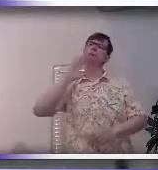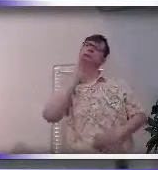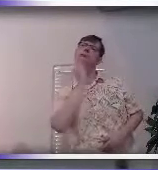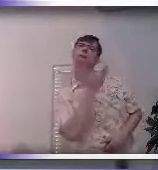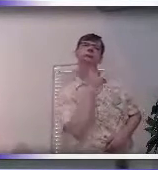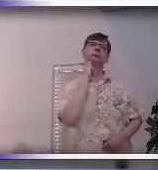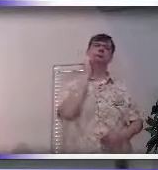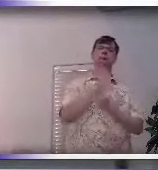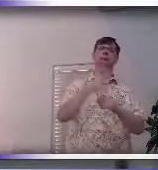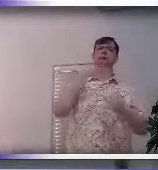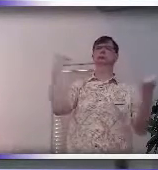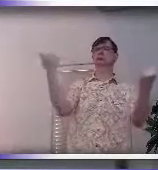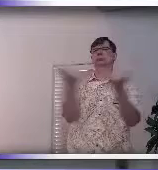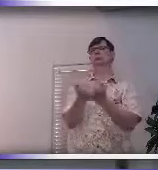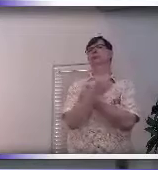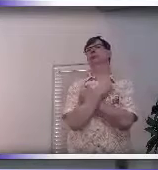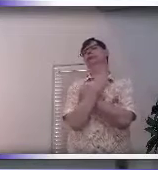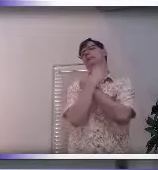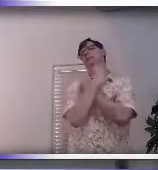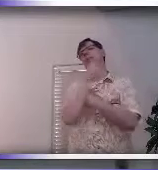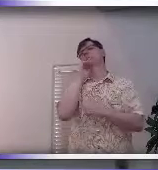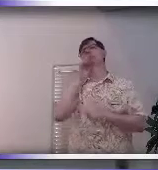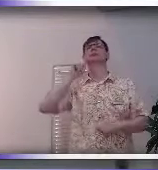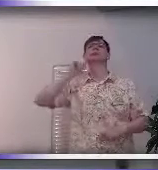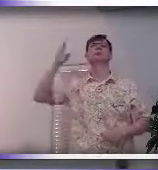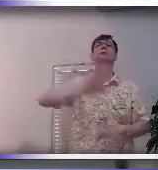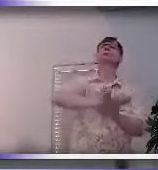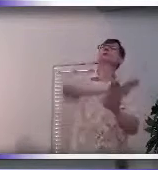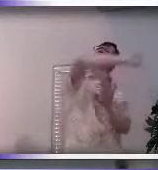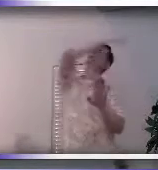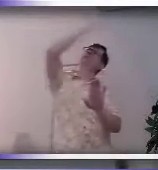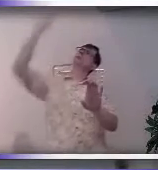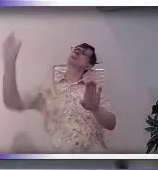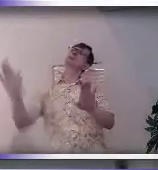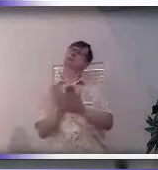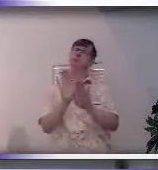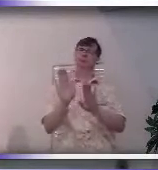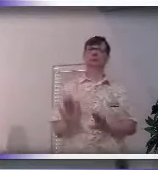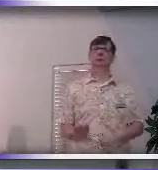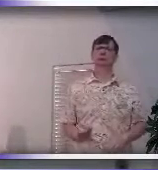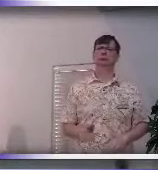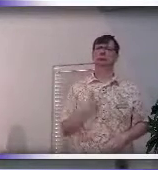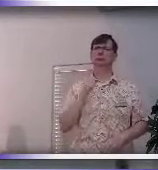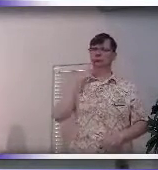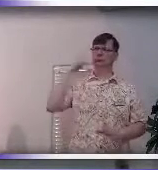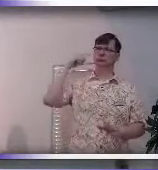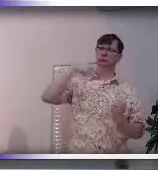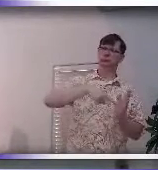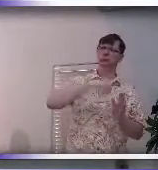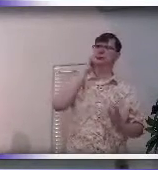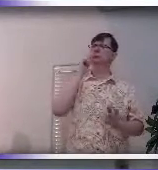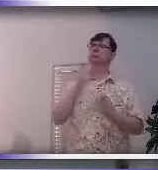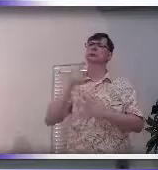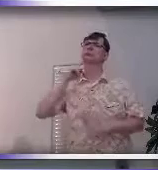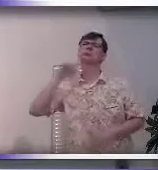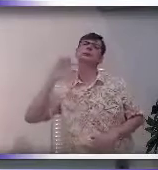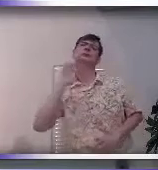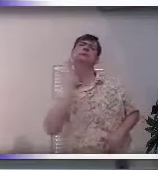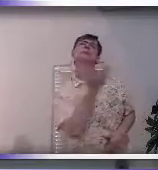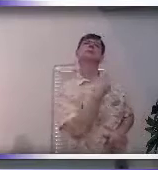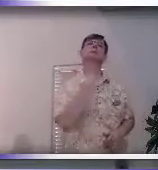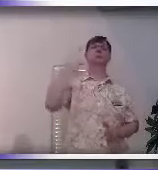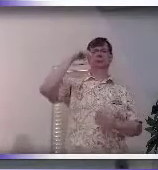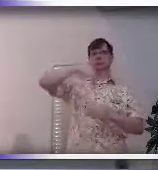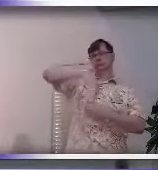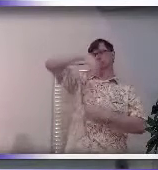our absolute belovedness and the truth of our wholeness, this is the truth of our being. This is